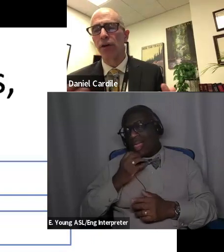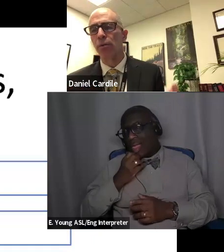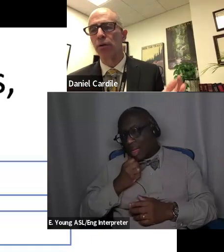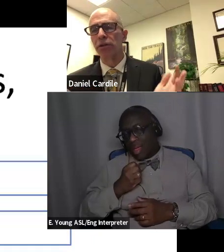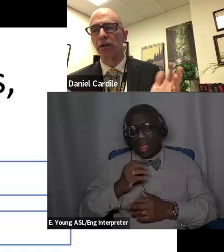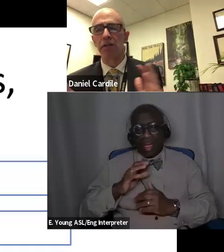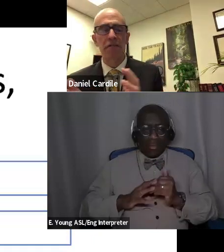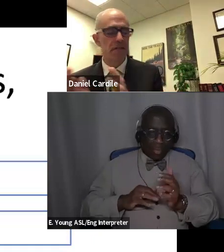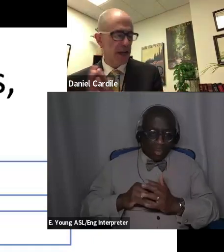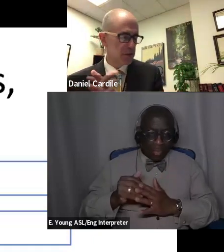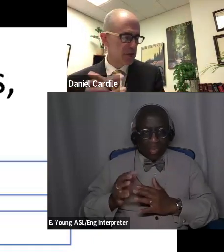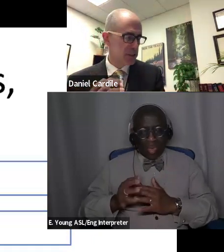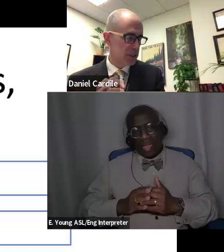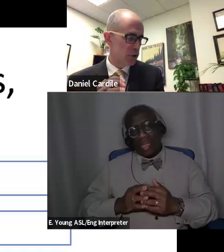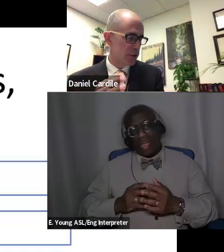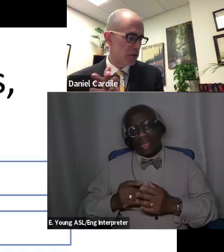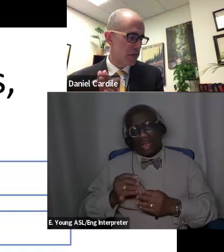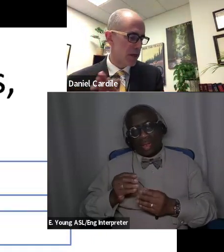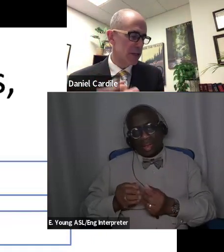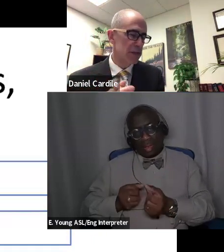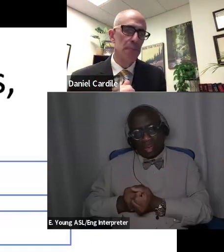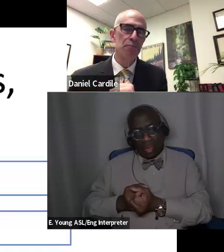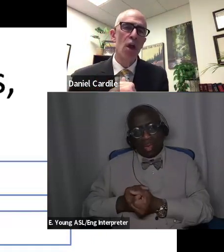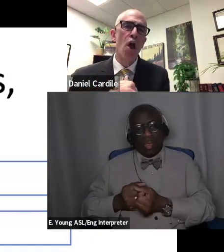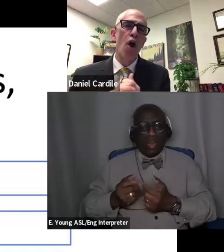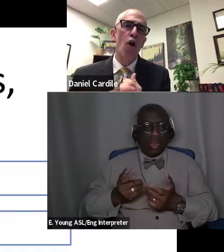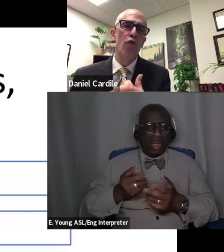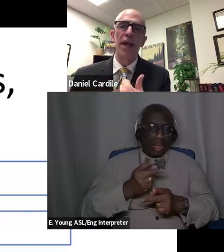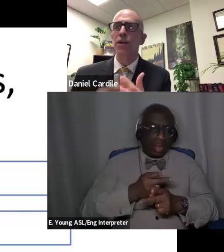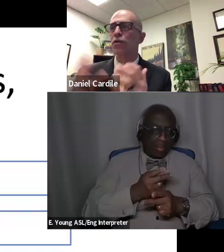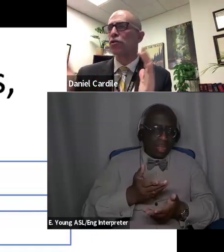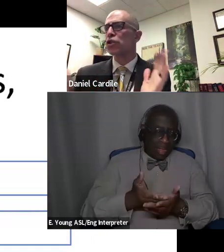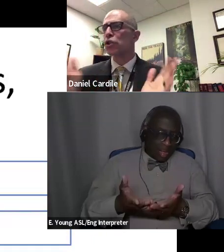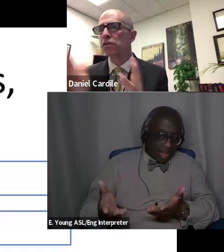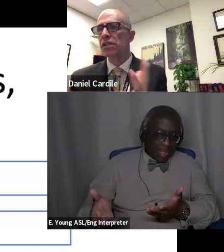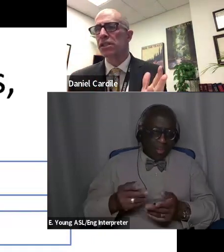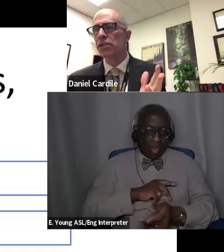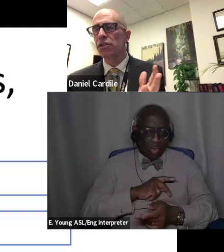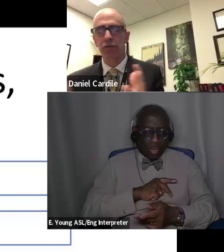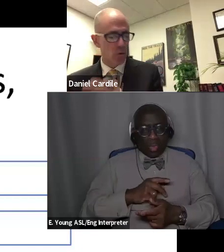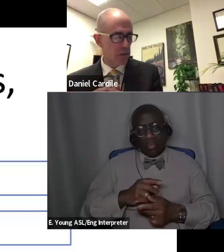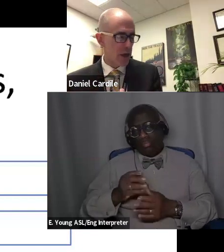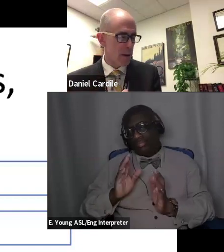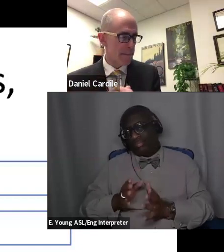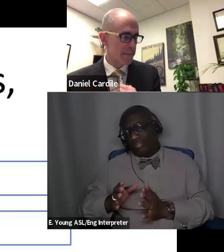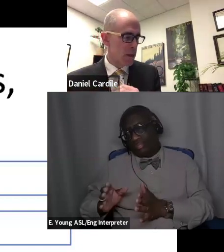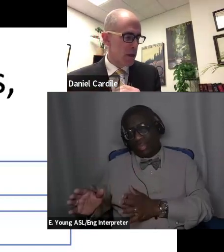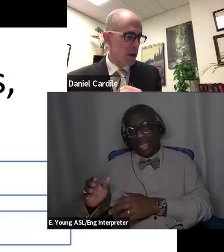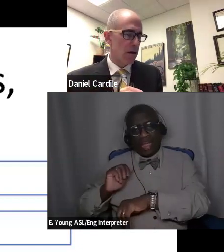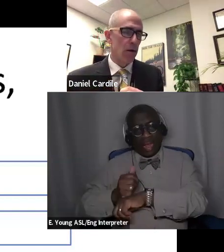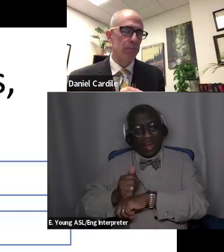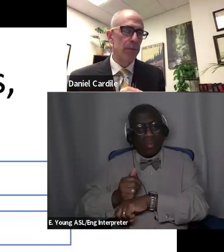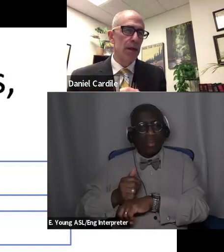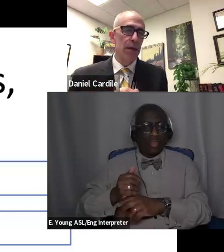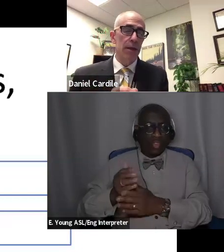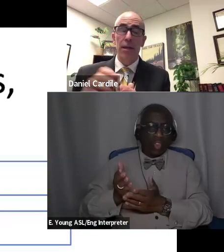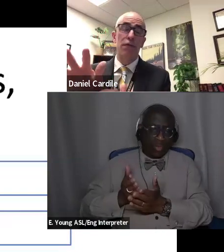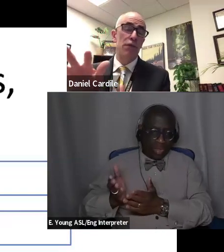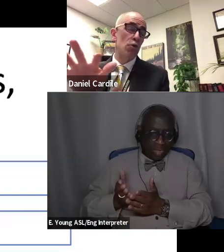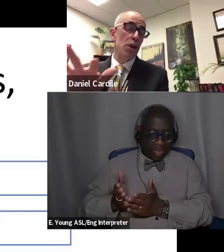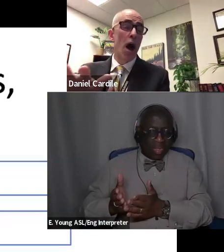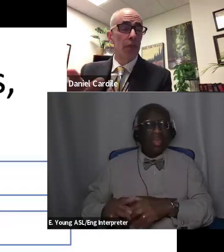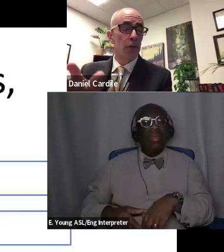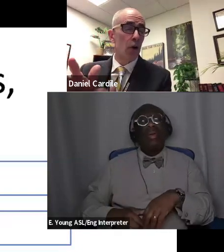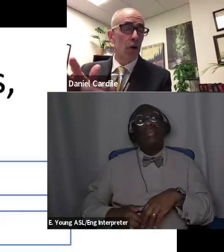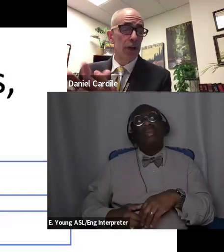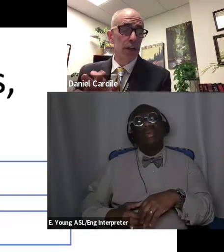care for their personal effects, you know, their things, arrange for services for them.